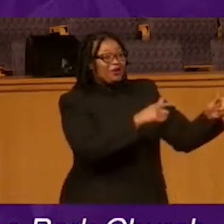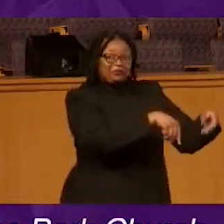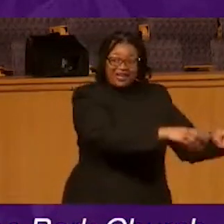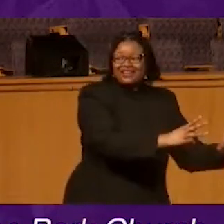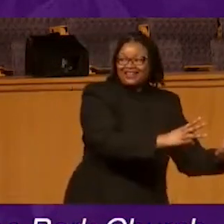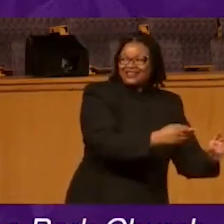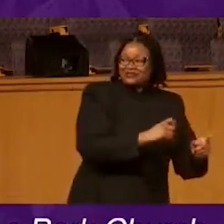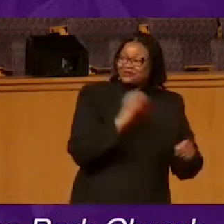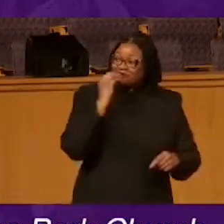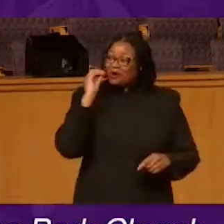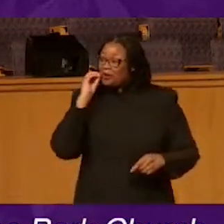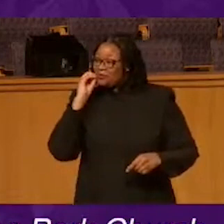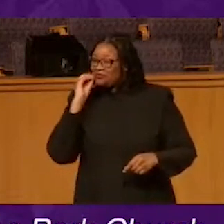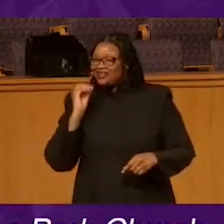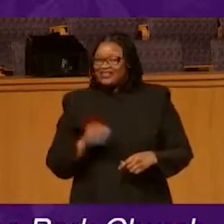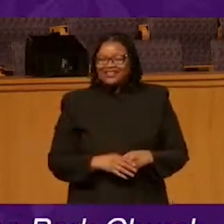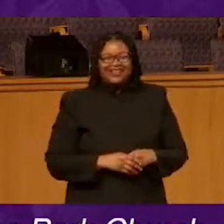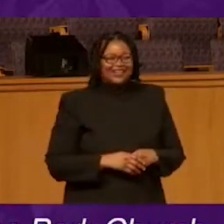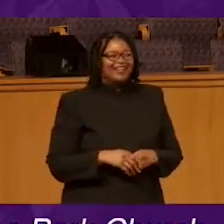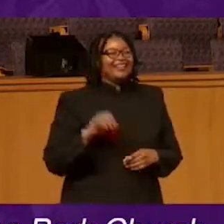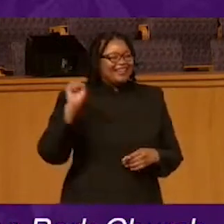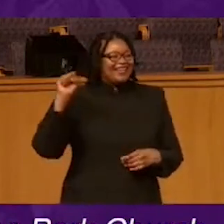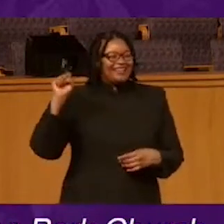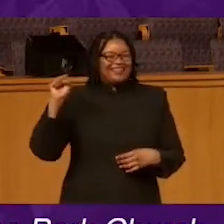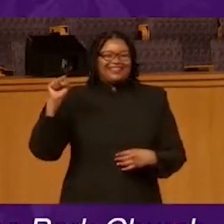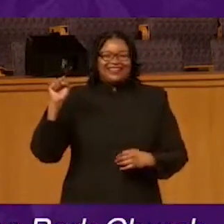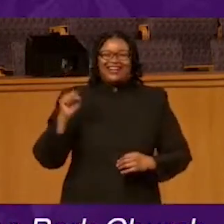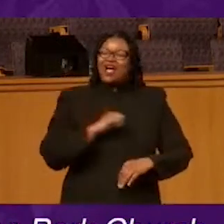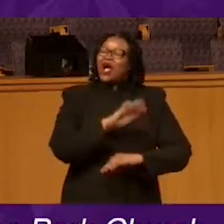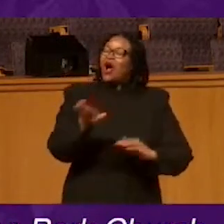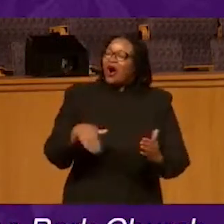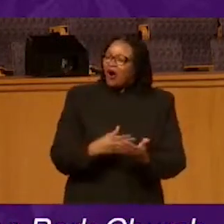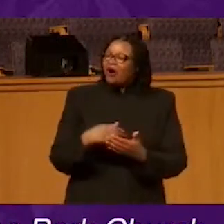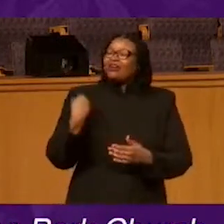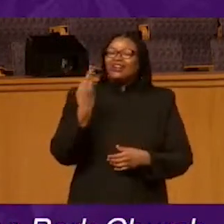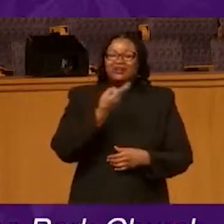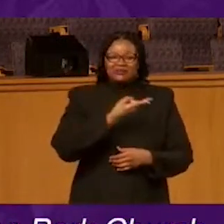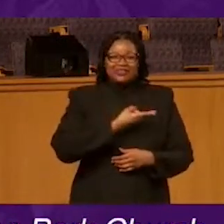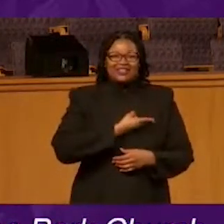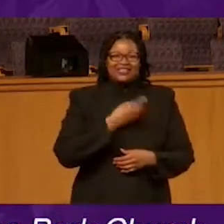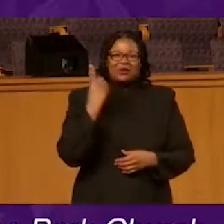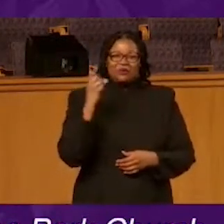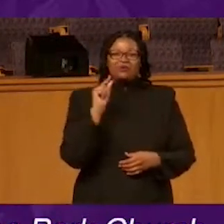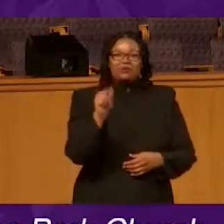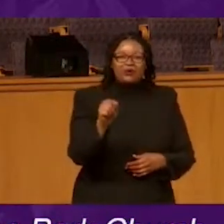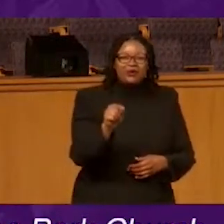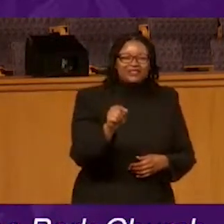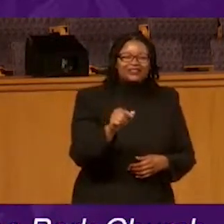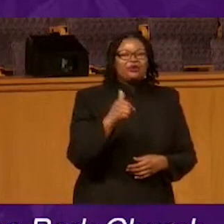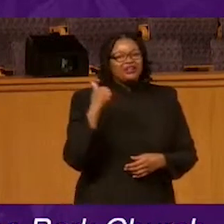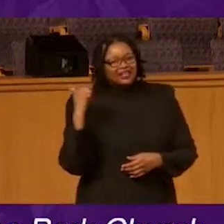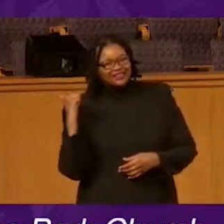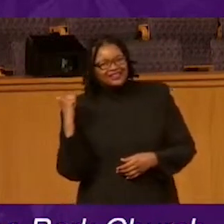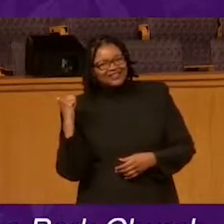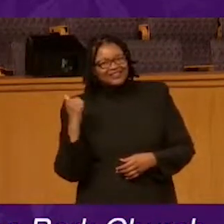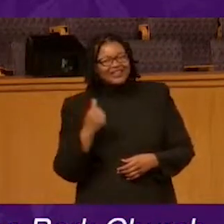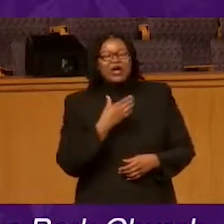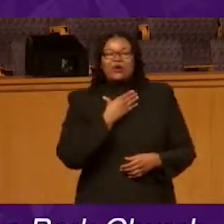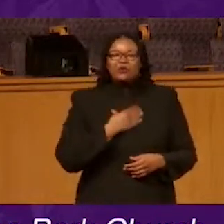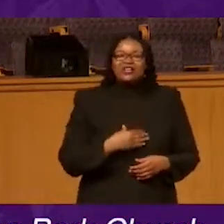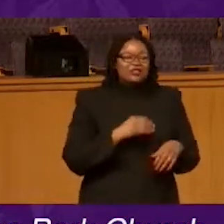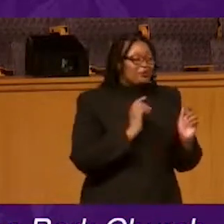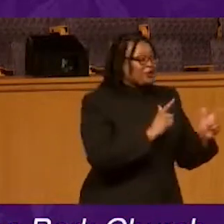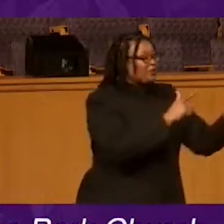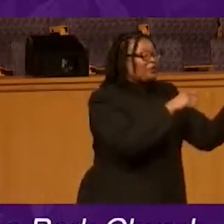away? Oh, yeah. Oh, yeah. All of us, at one point or another, wish we could